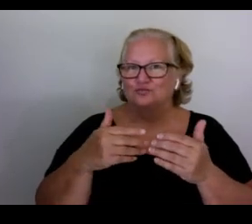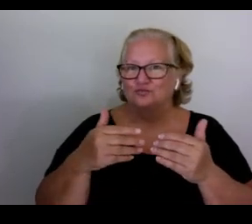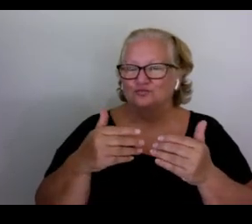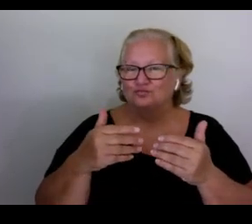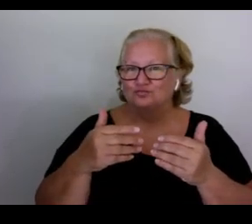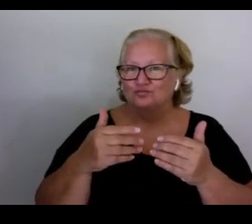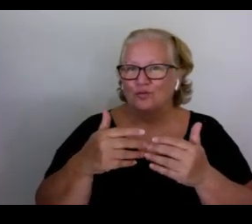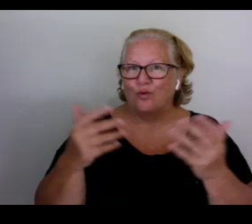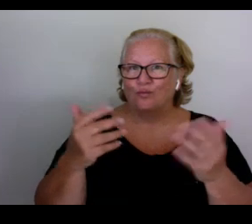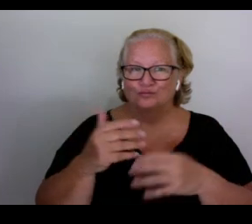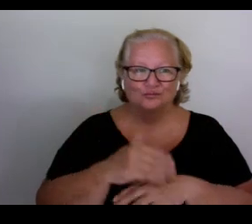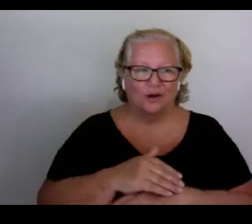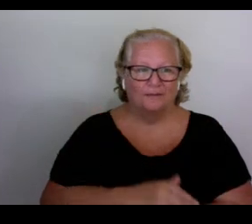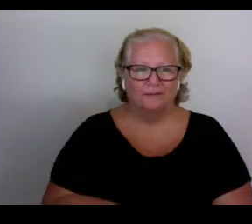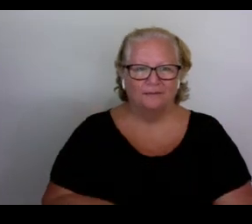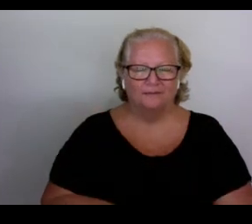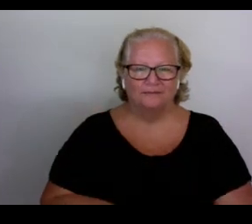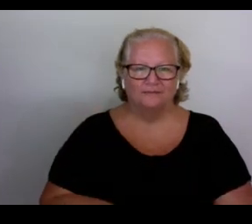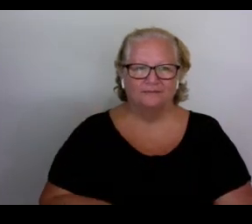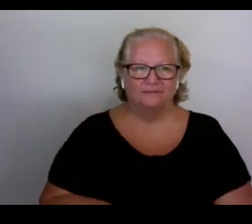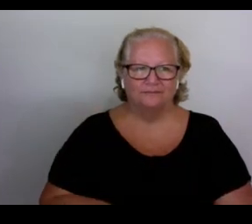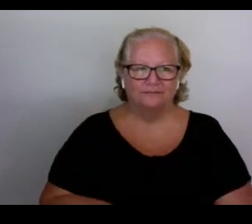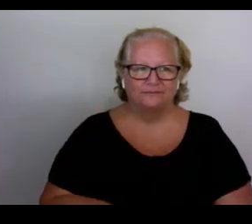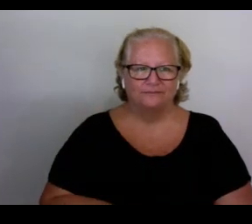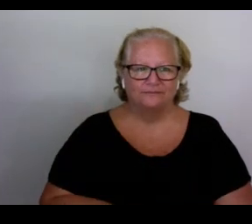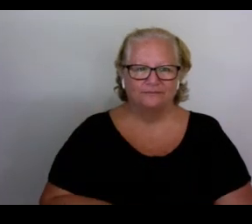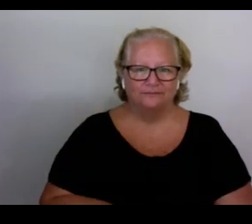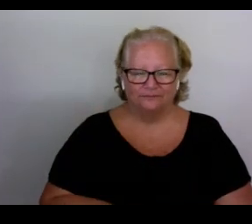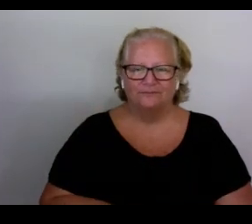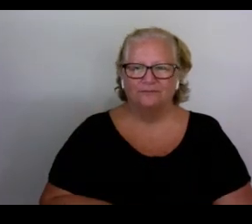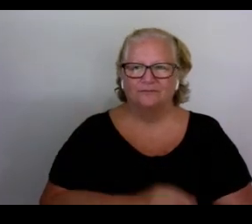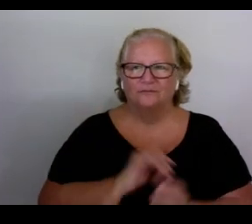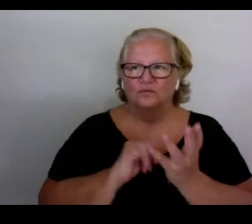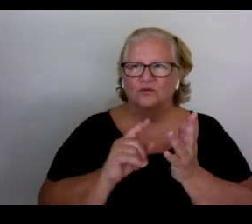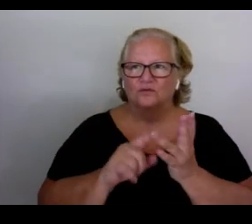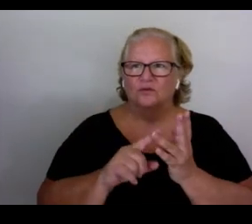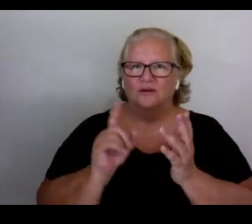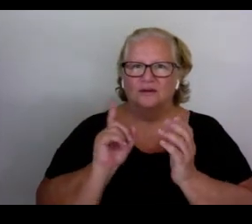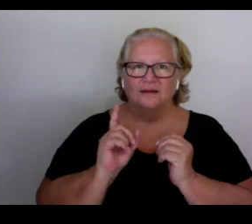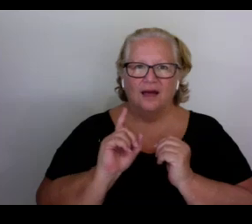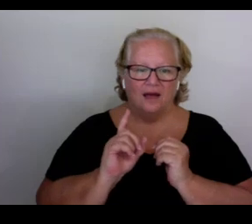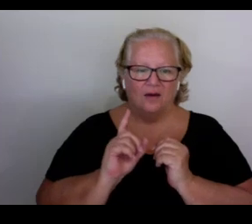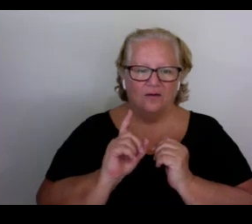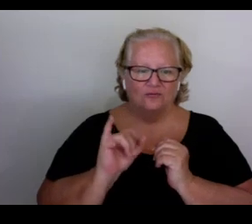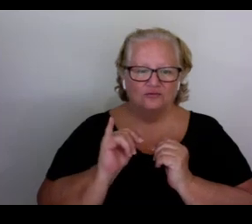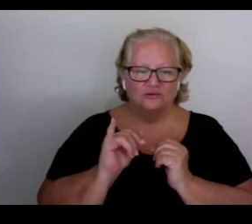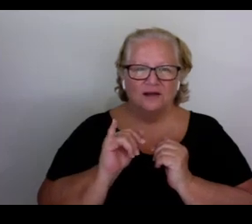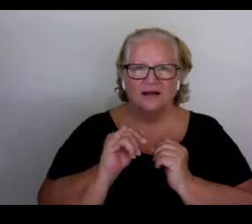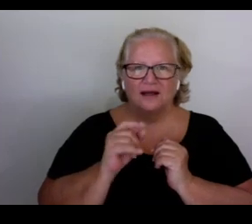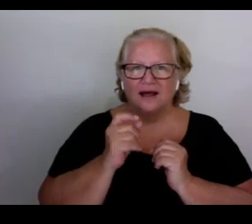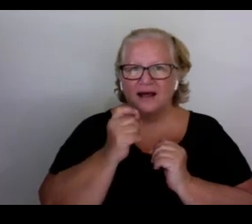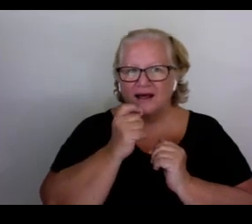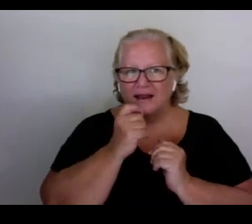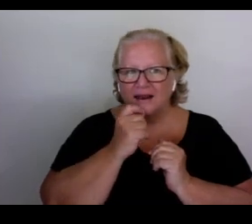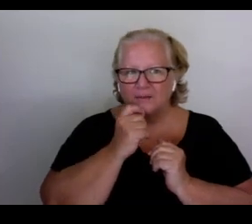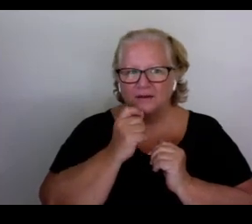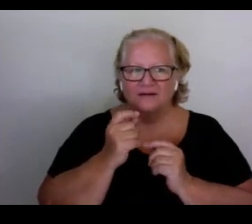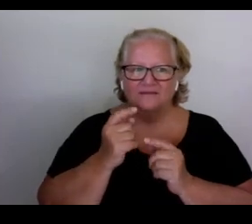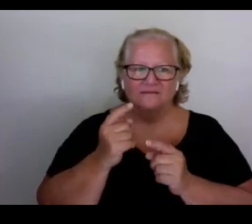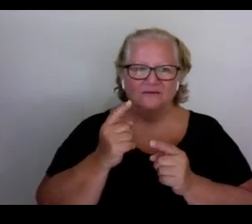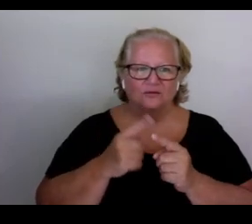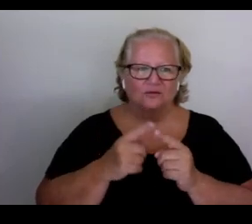it's just really great work. So we'll just a little bit of some quick wrap